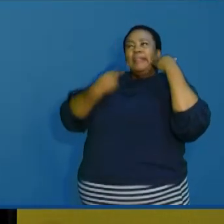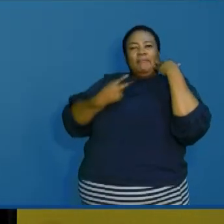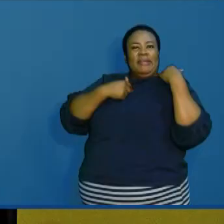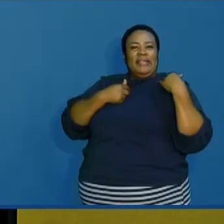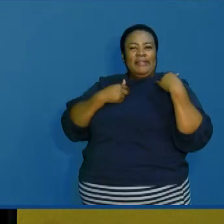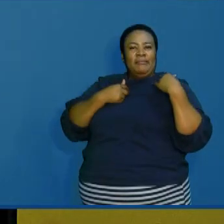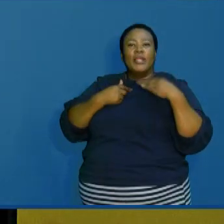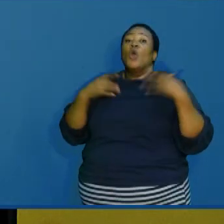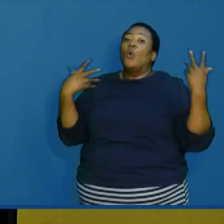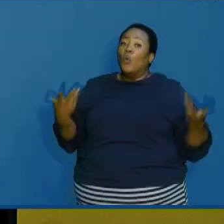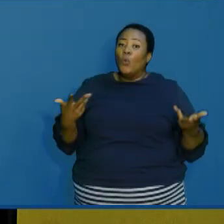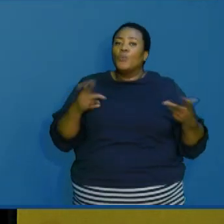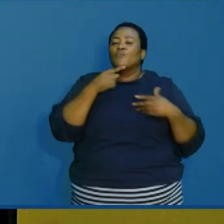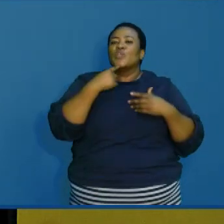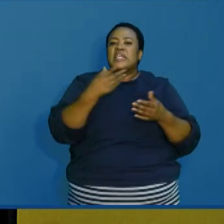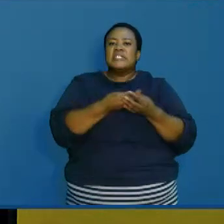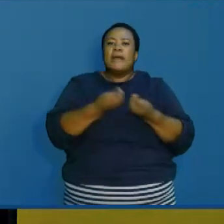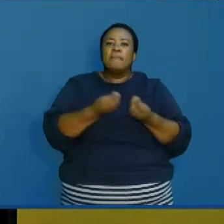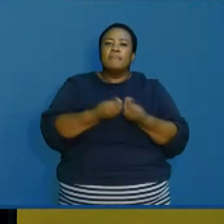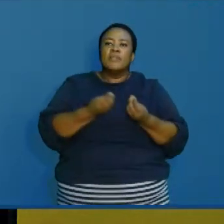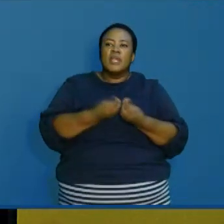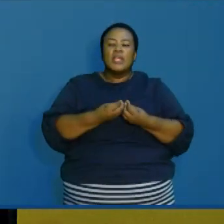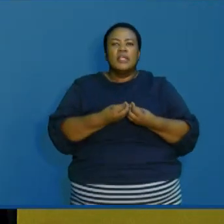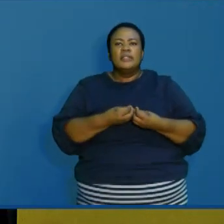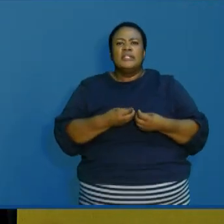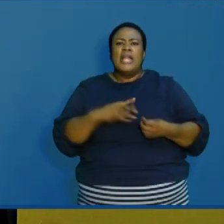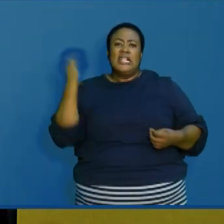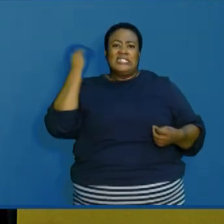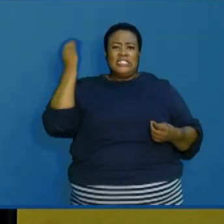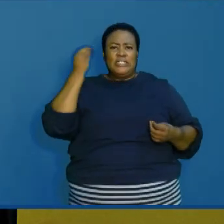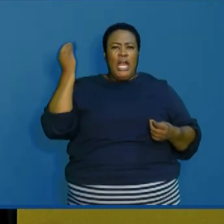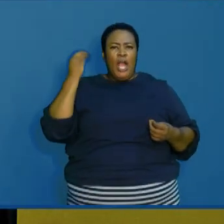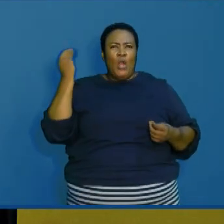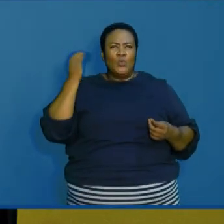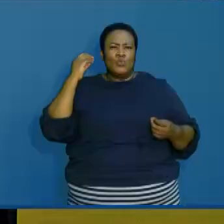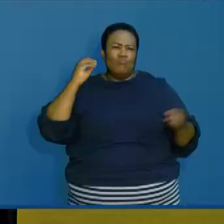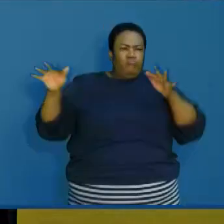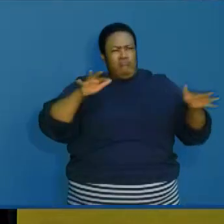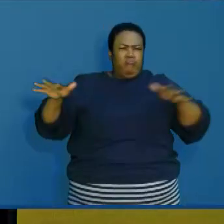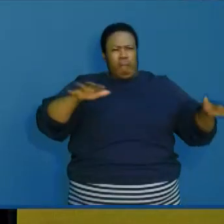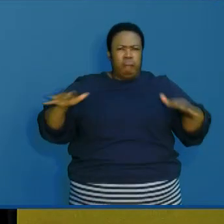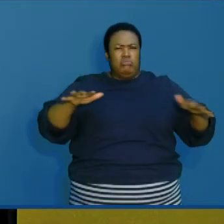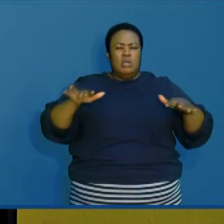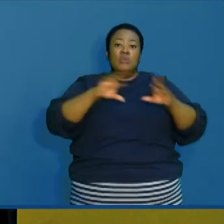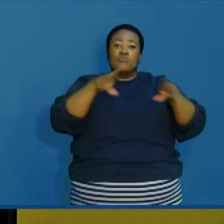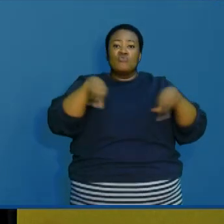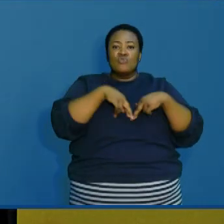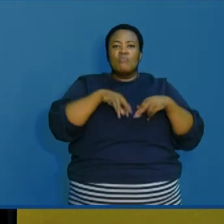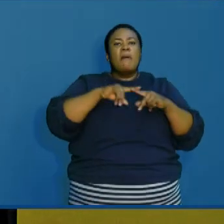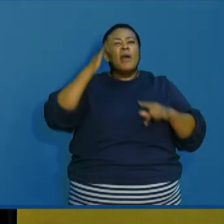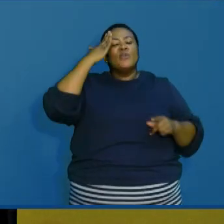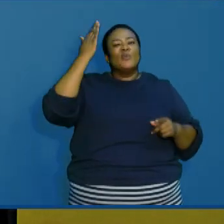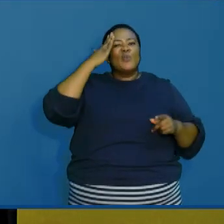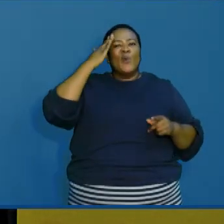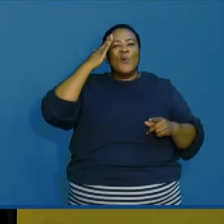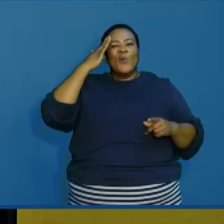say something like, the sound moved or shook the room. We all know that sound doesn't have